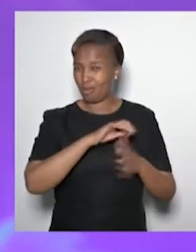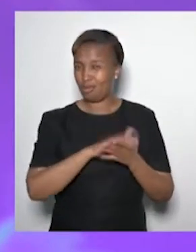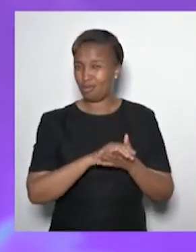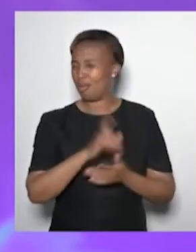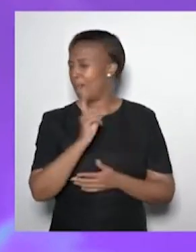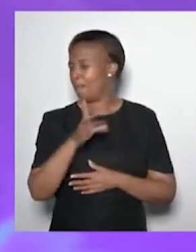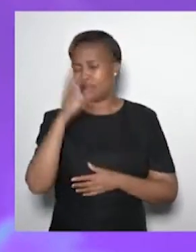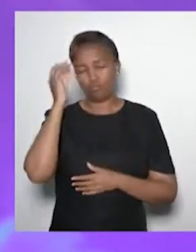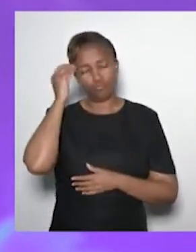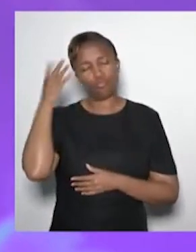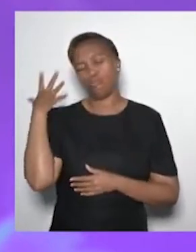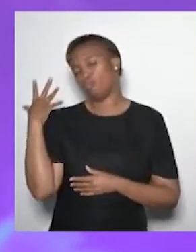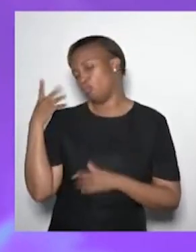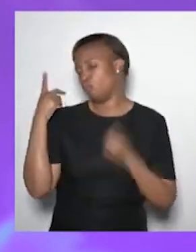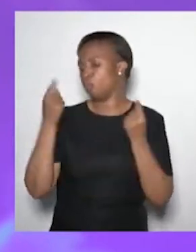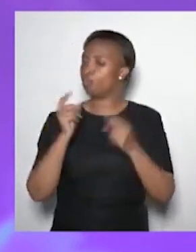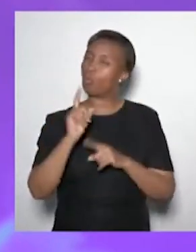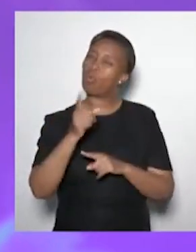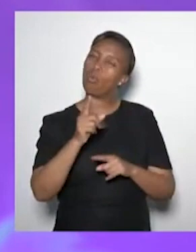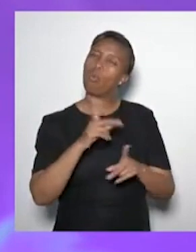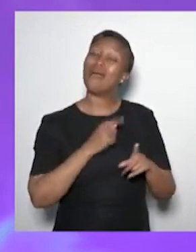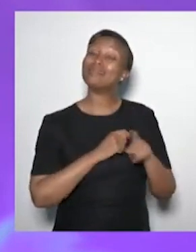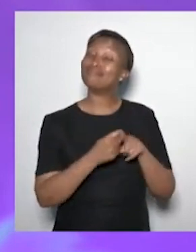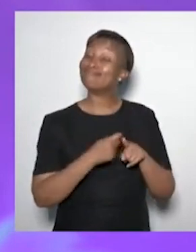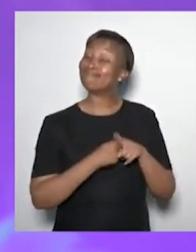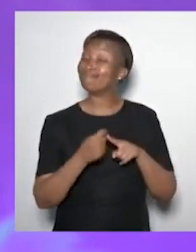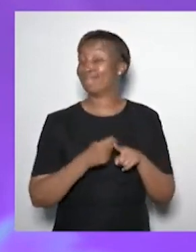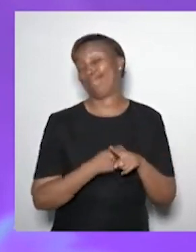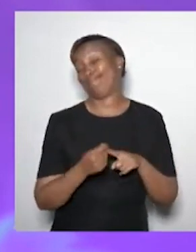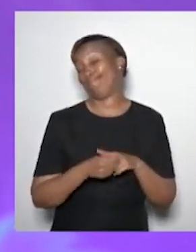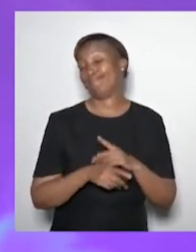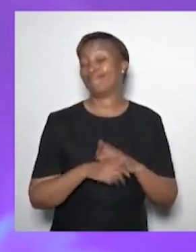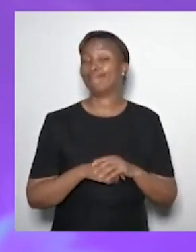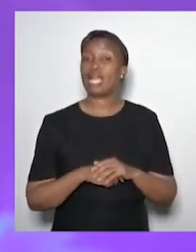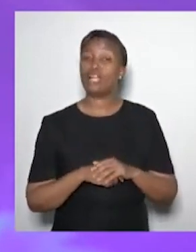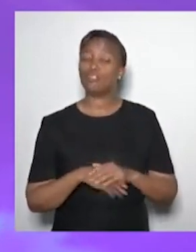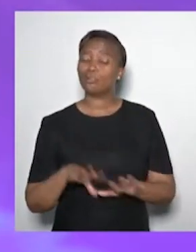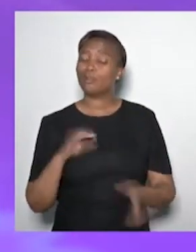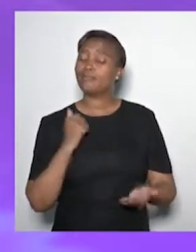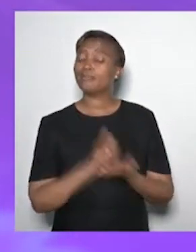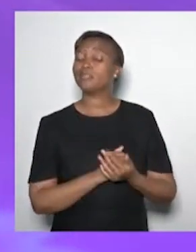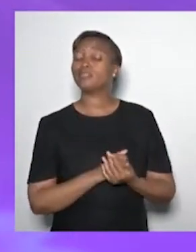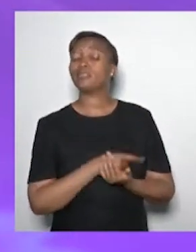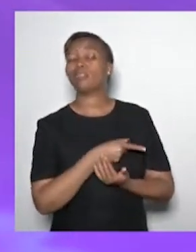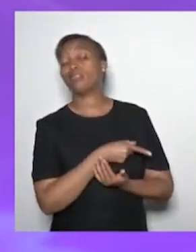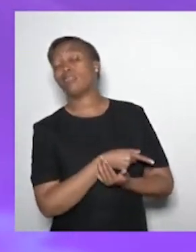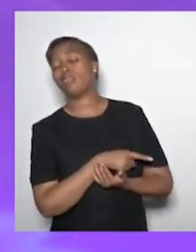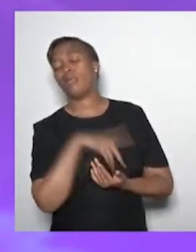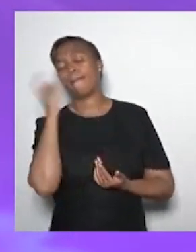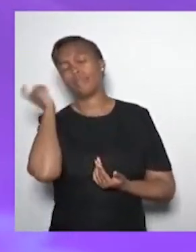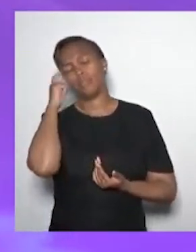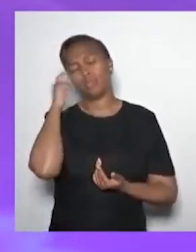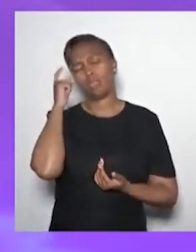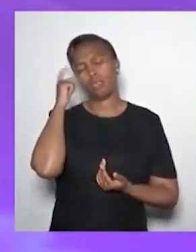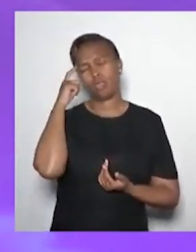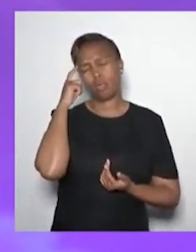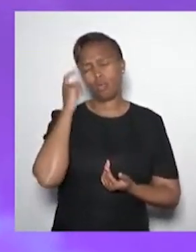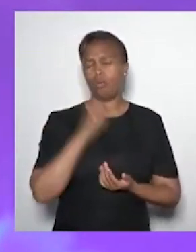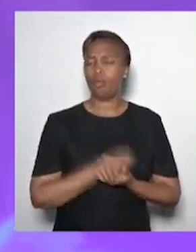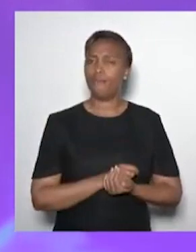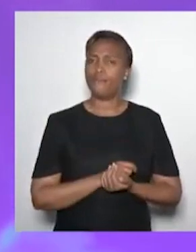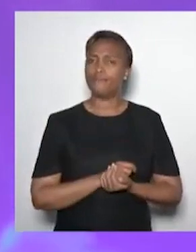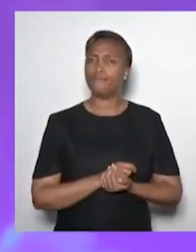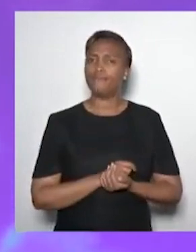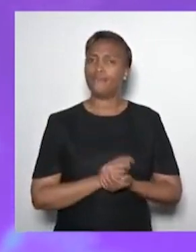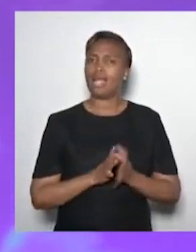not know what to do in practical terms. In fact, as I'm sitting there, I'm thinking very hard, really,